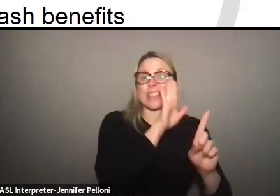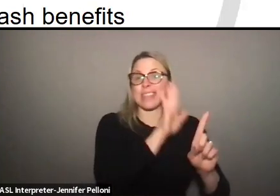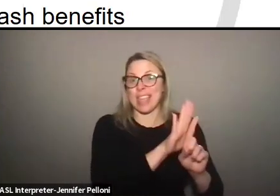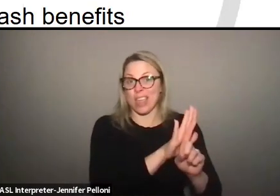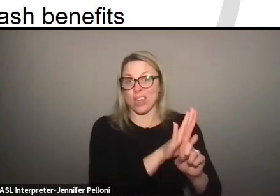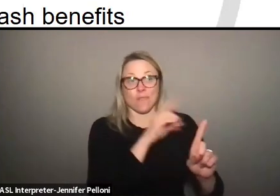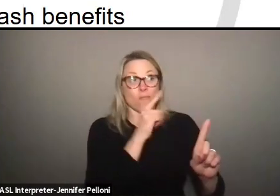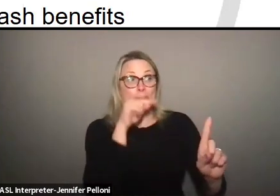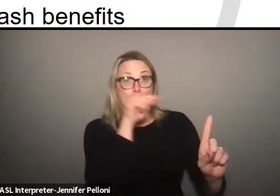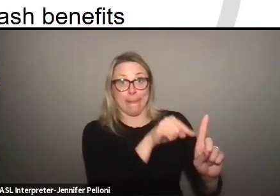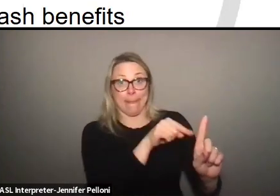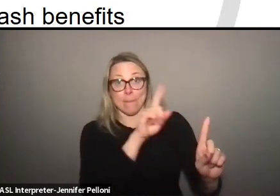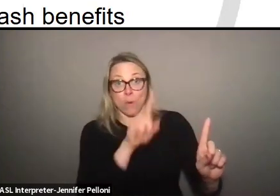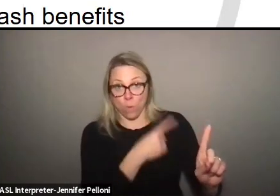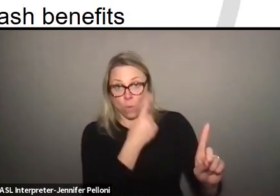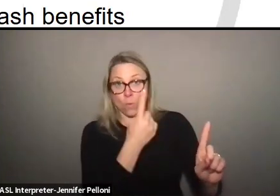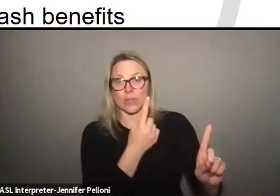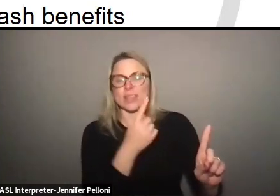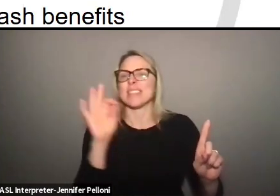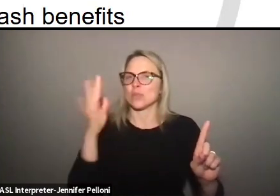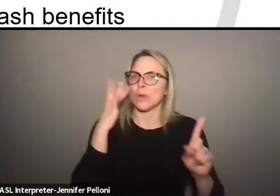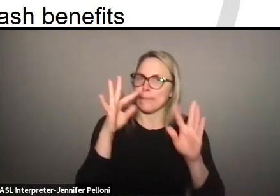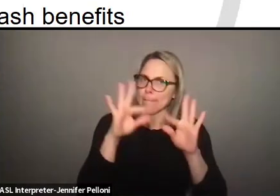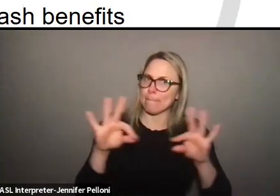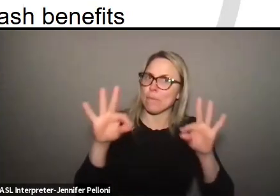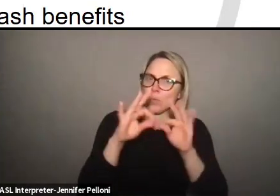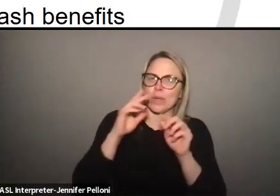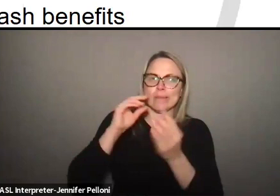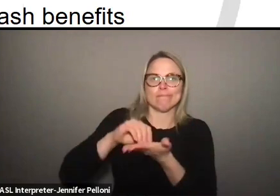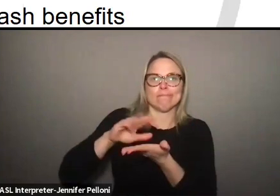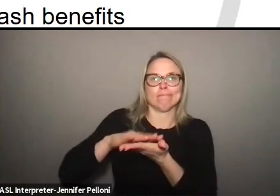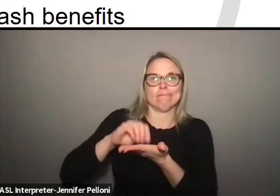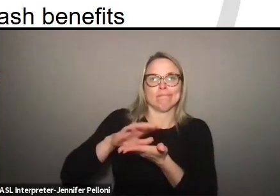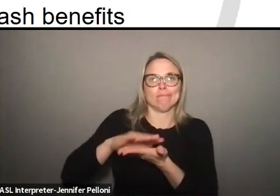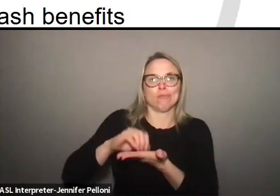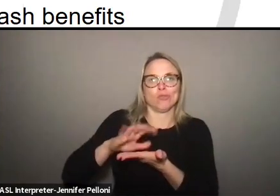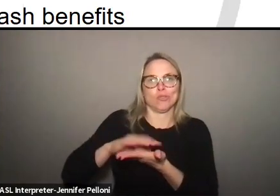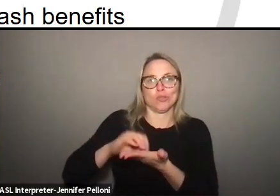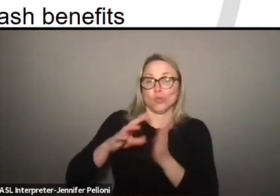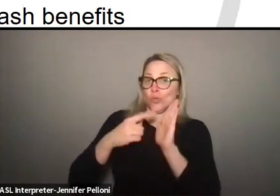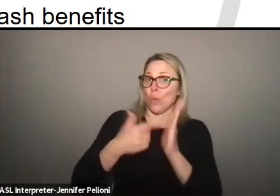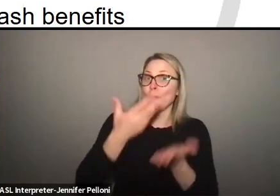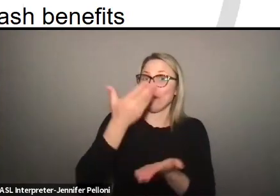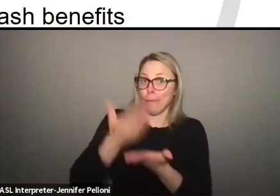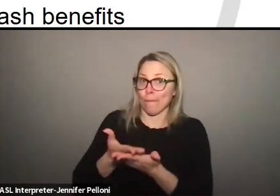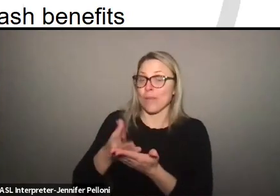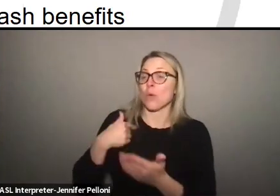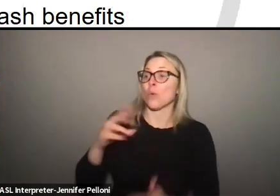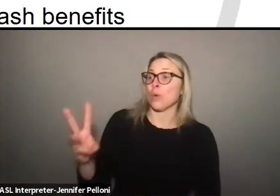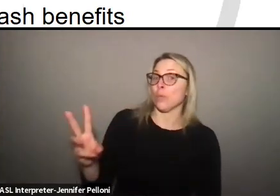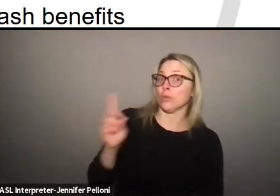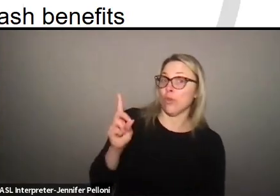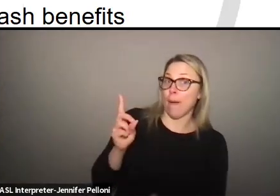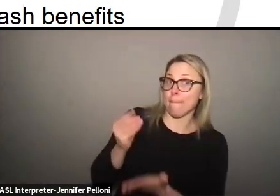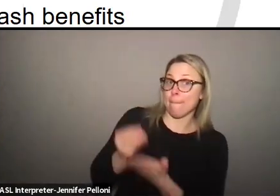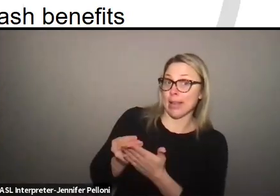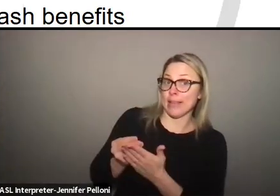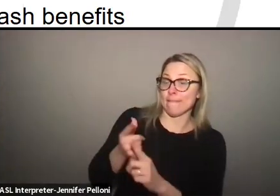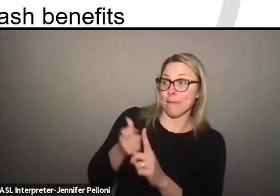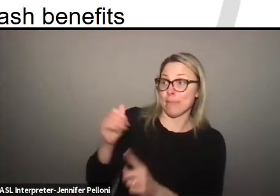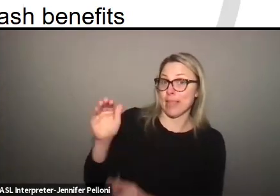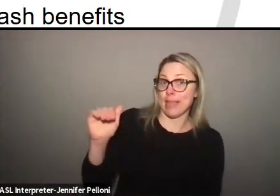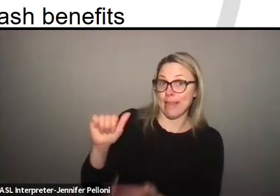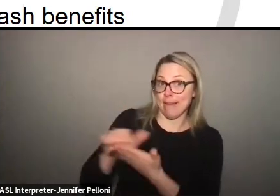beneficiary only. So that's why we want to make sure we maintain our documentation to show that withdrawals that are coming from the